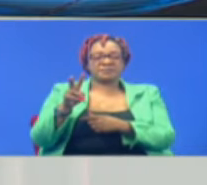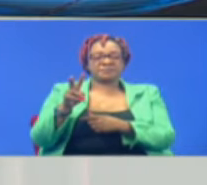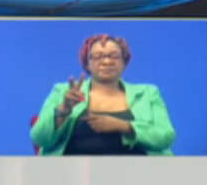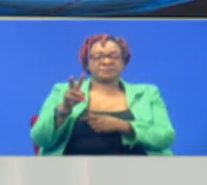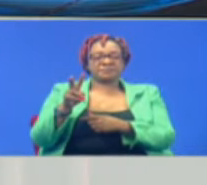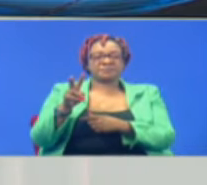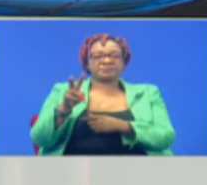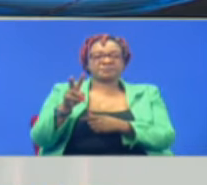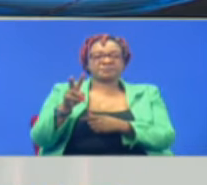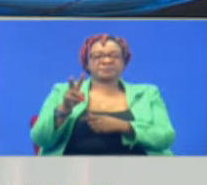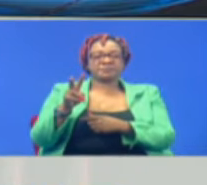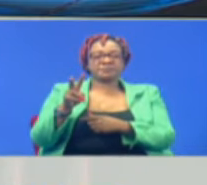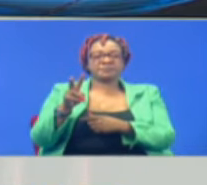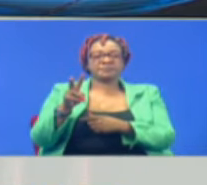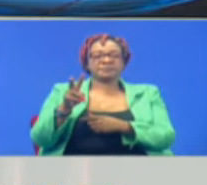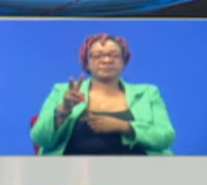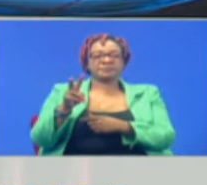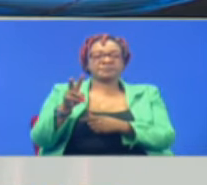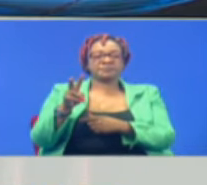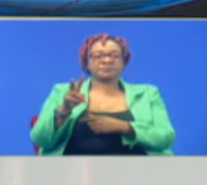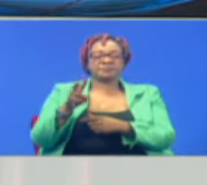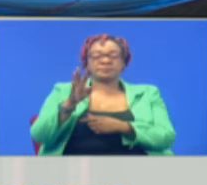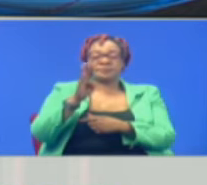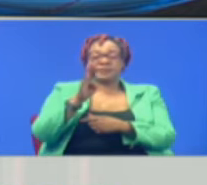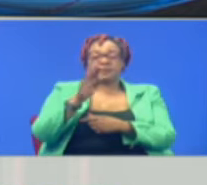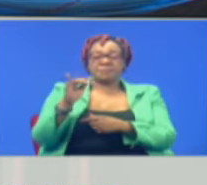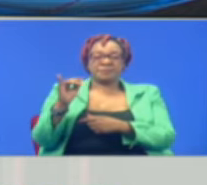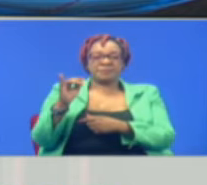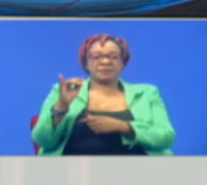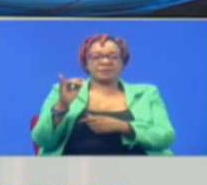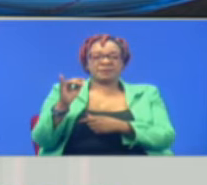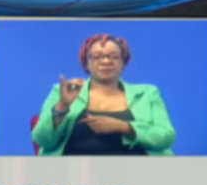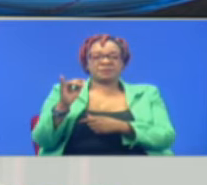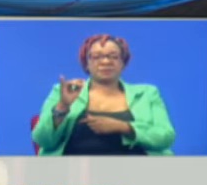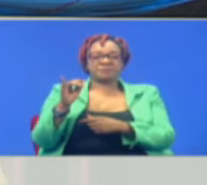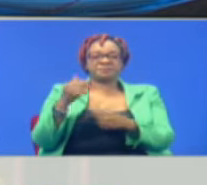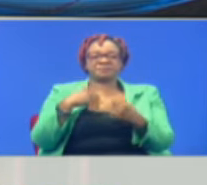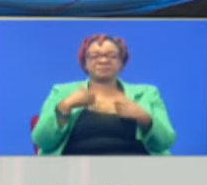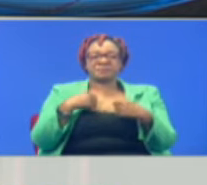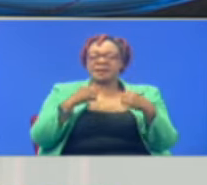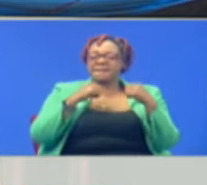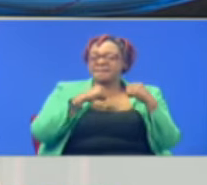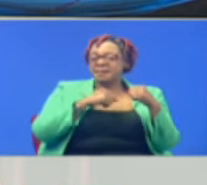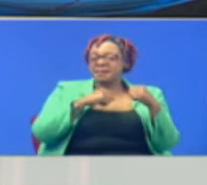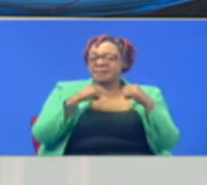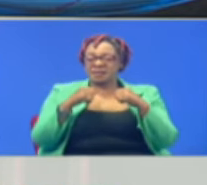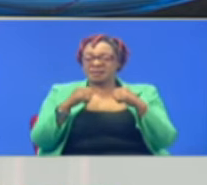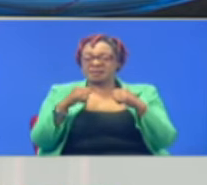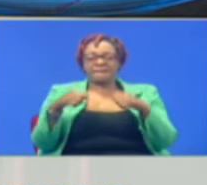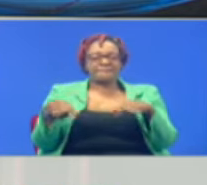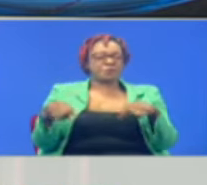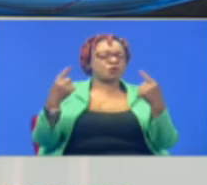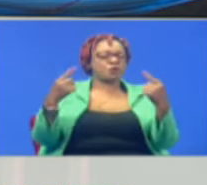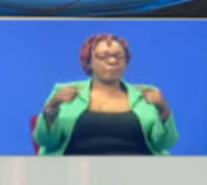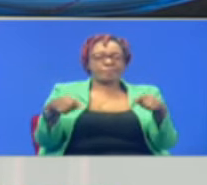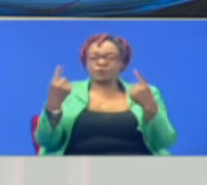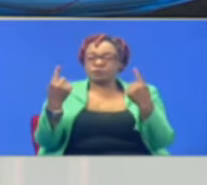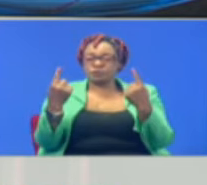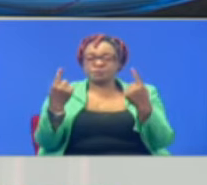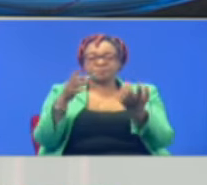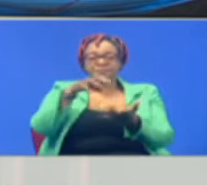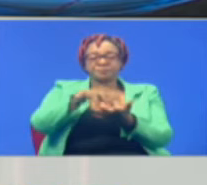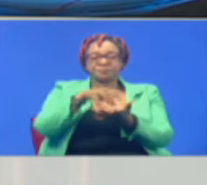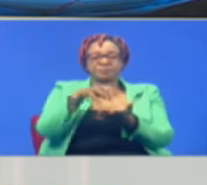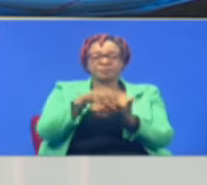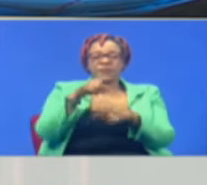Right, to our top story now, and BBI blows boxing and insults. The embodiment of the situation when